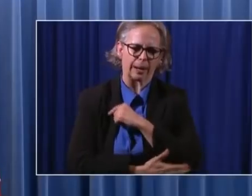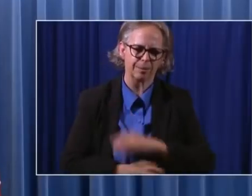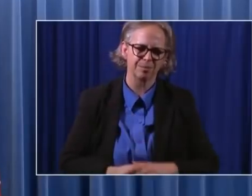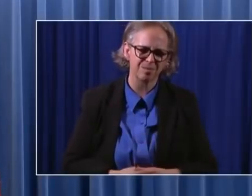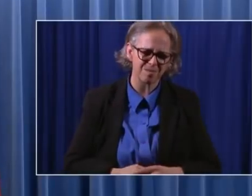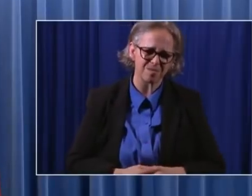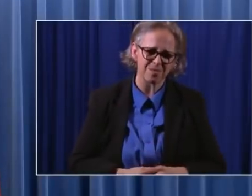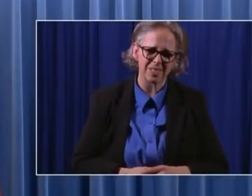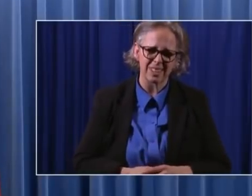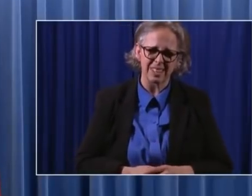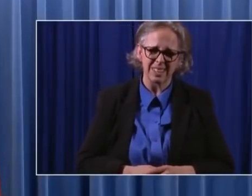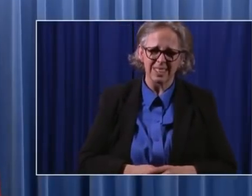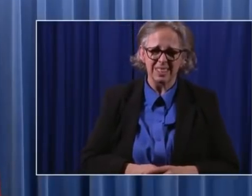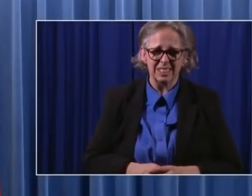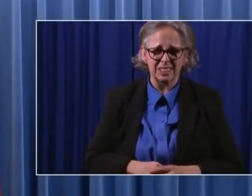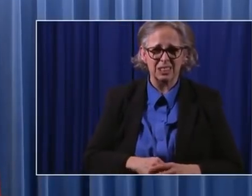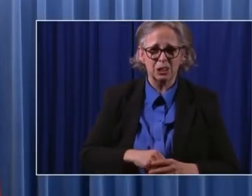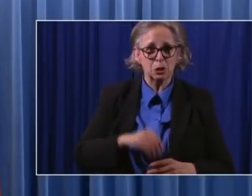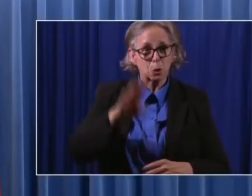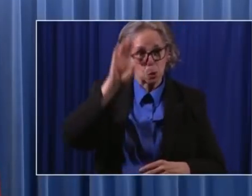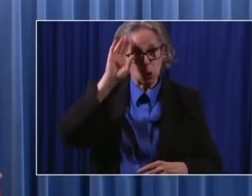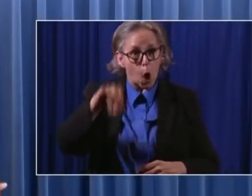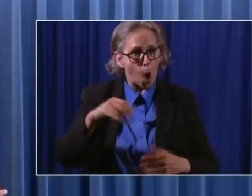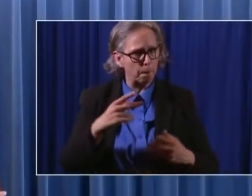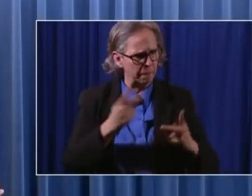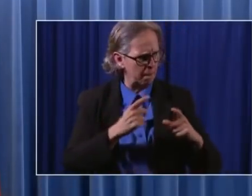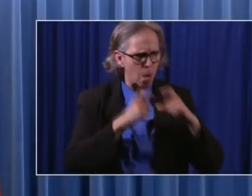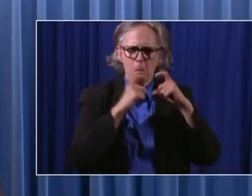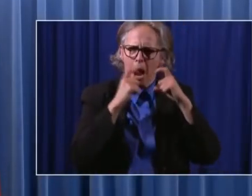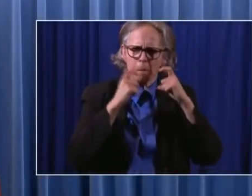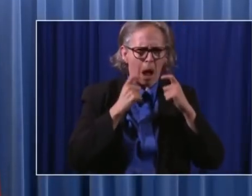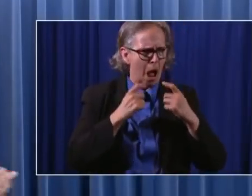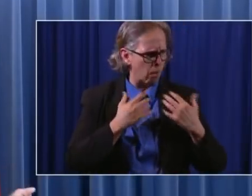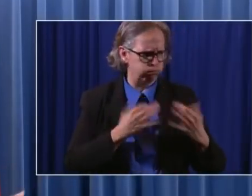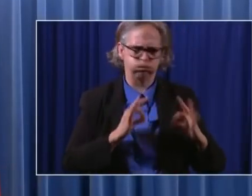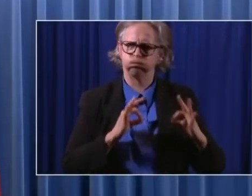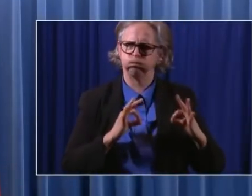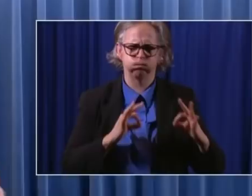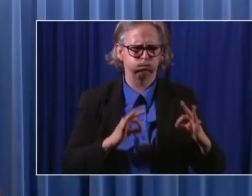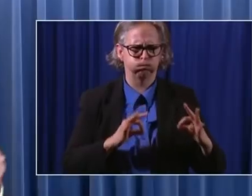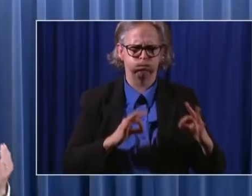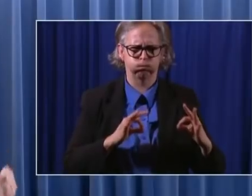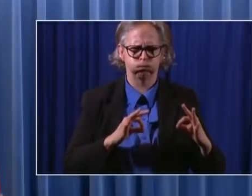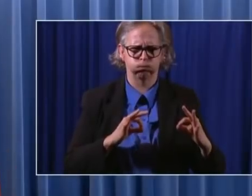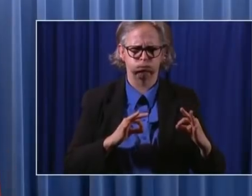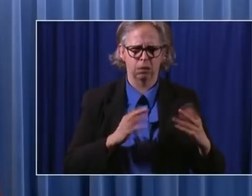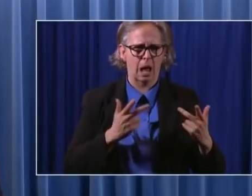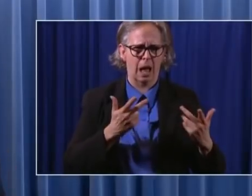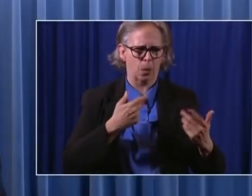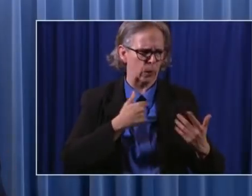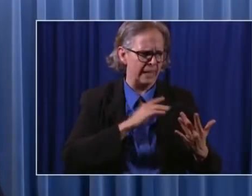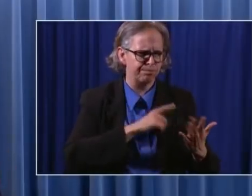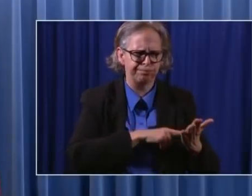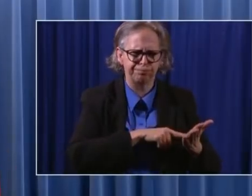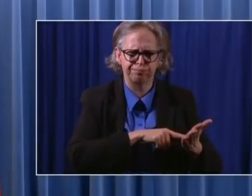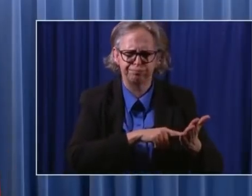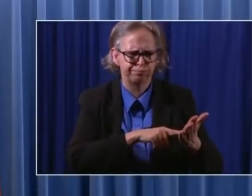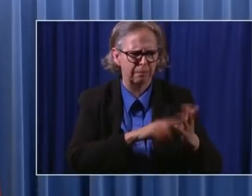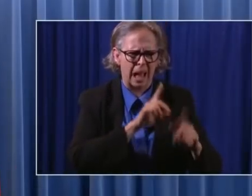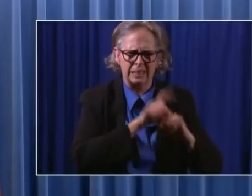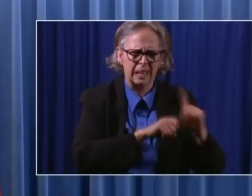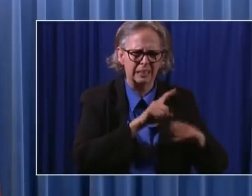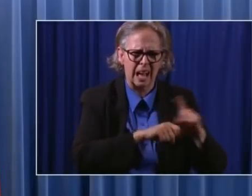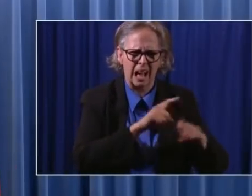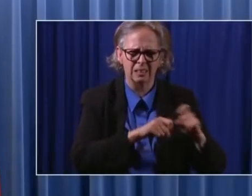more people are wearing masks by every account, everyone I talk to. I just got off the phone with health